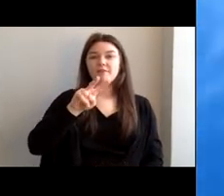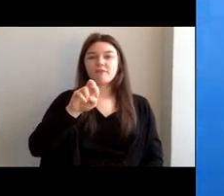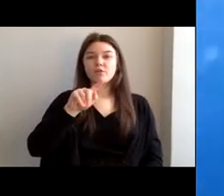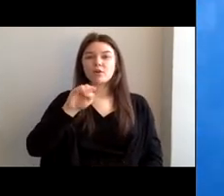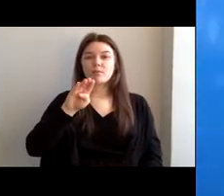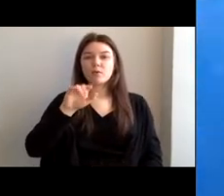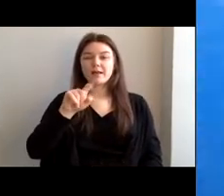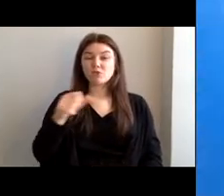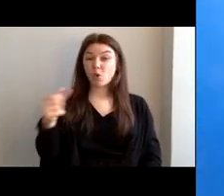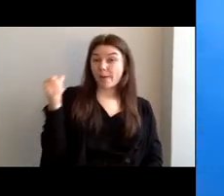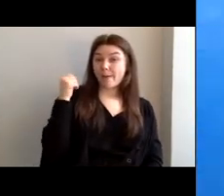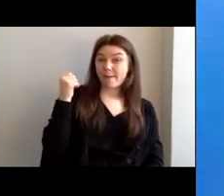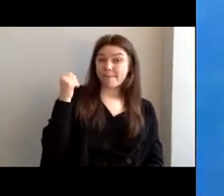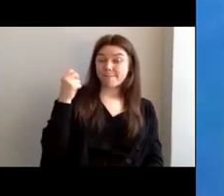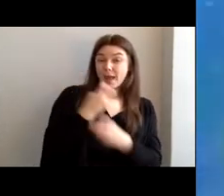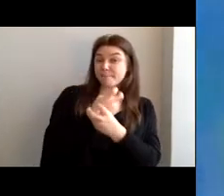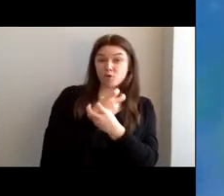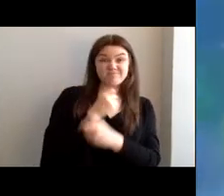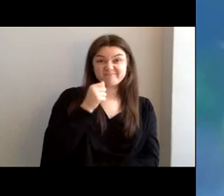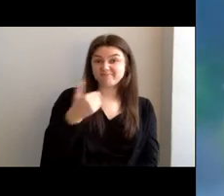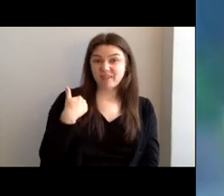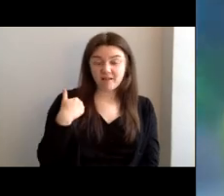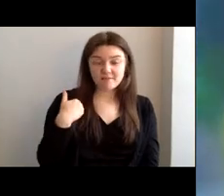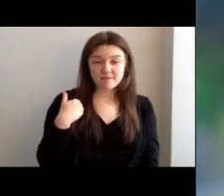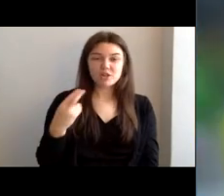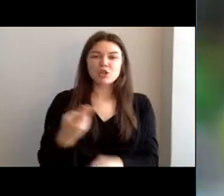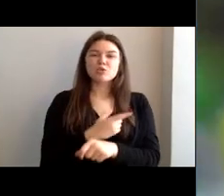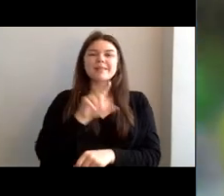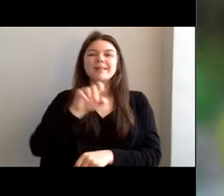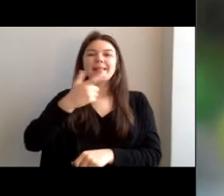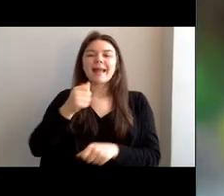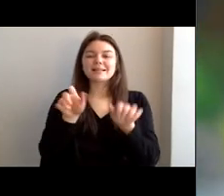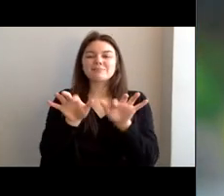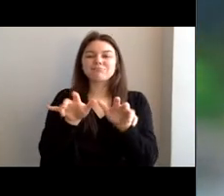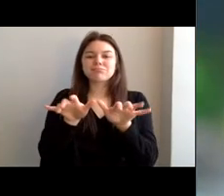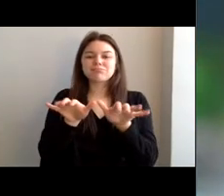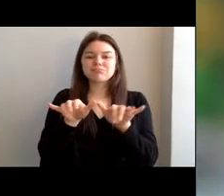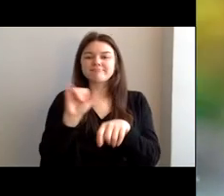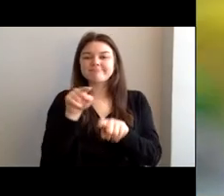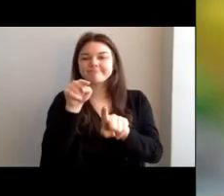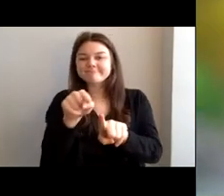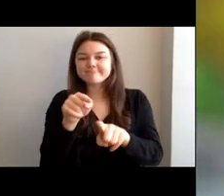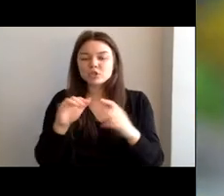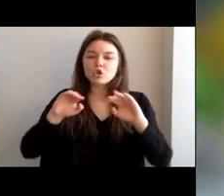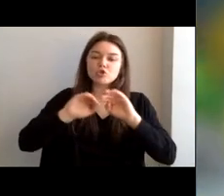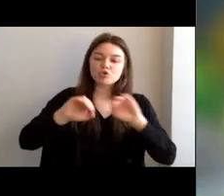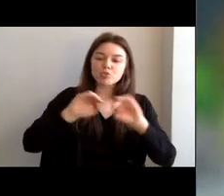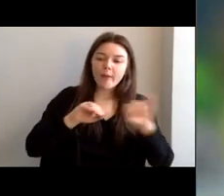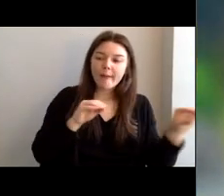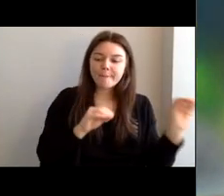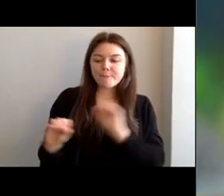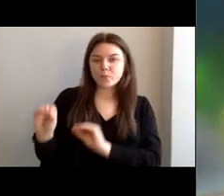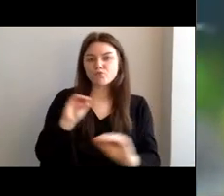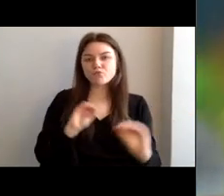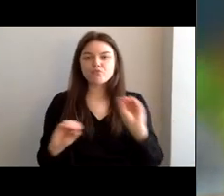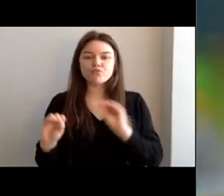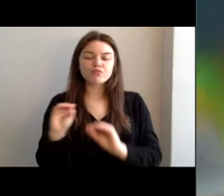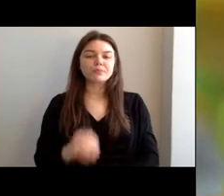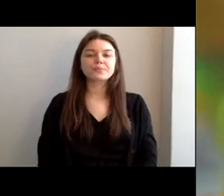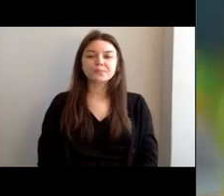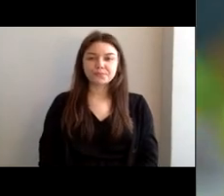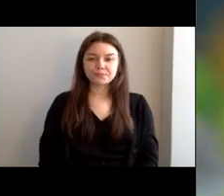have backbones. They use their many legs called swimmerettes, like those, to swim and move along the water. They